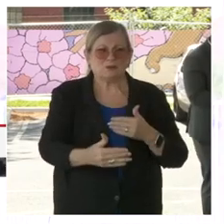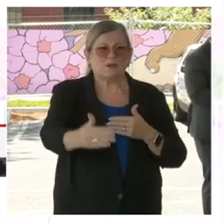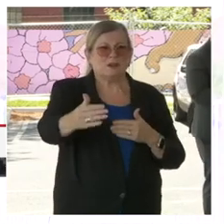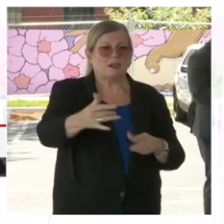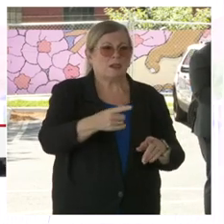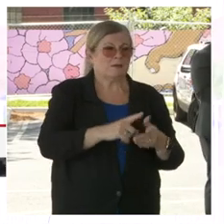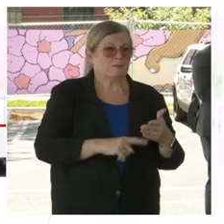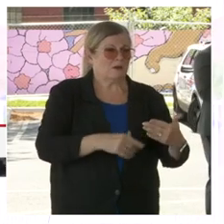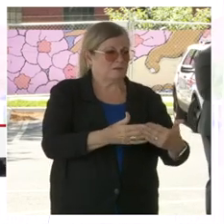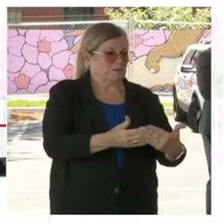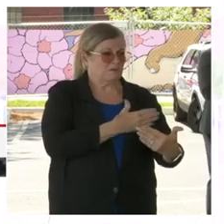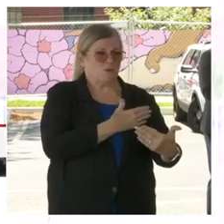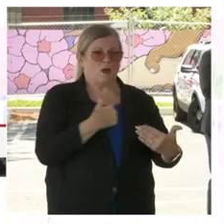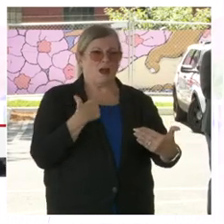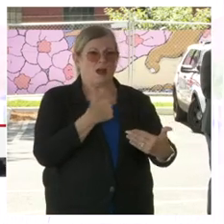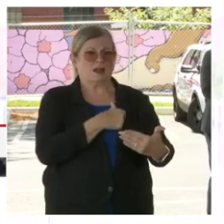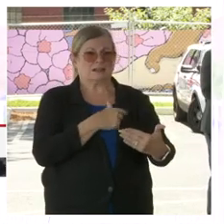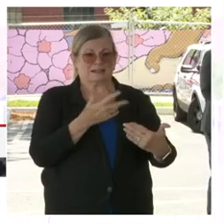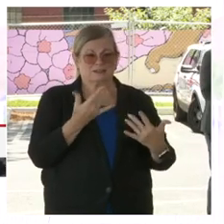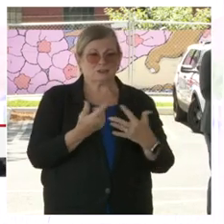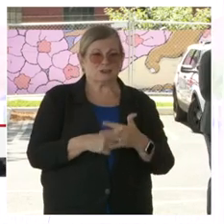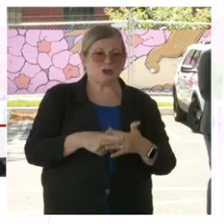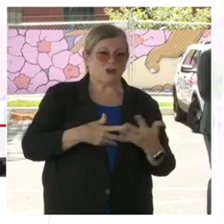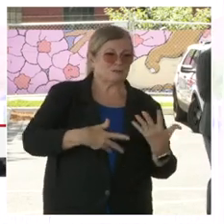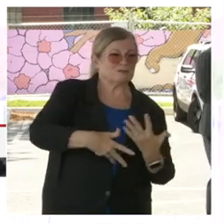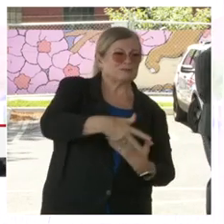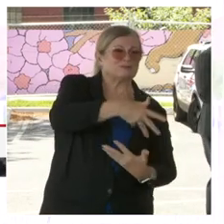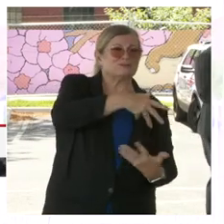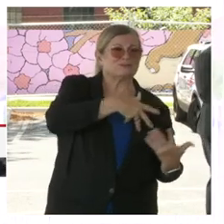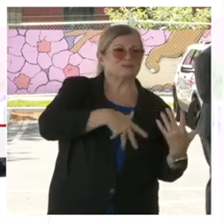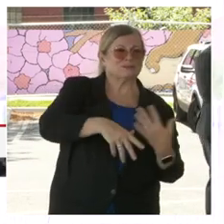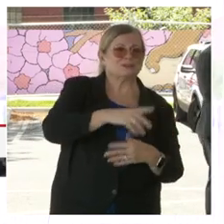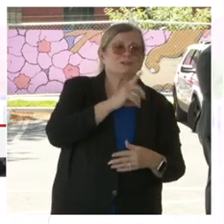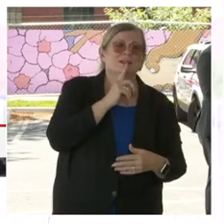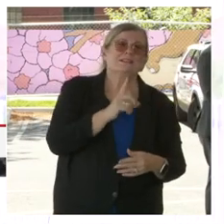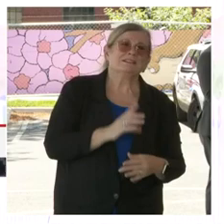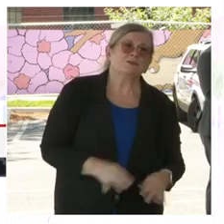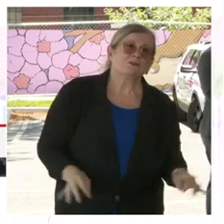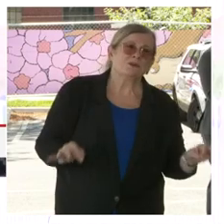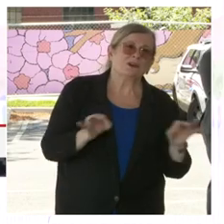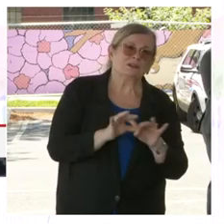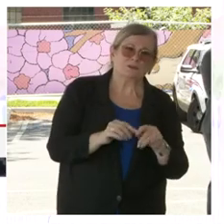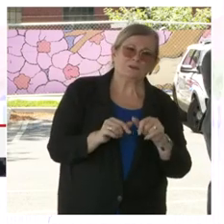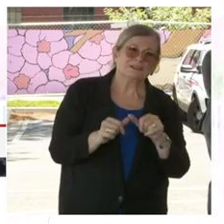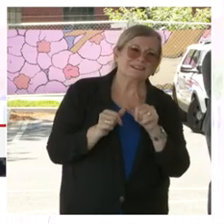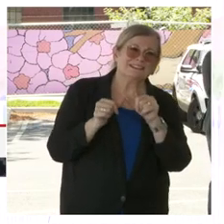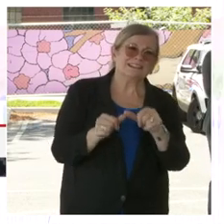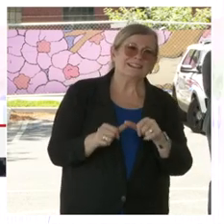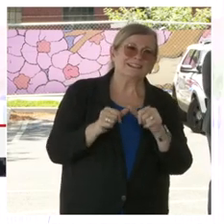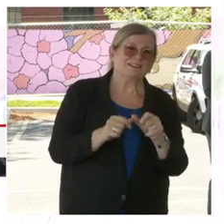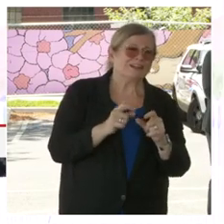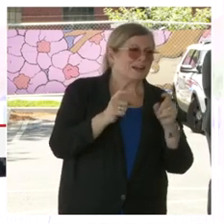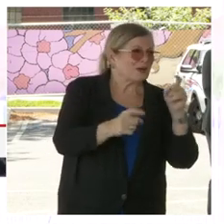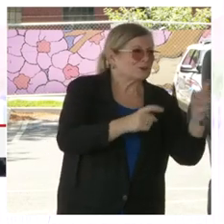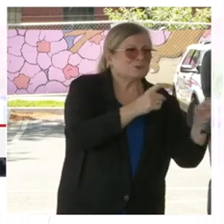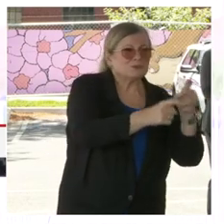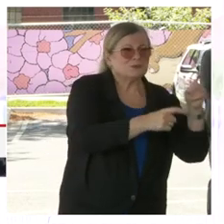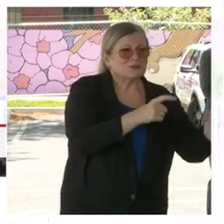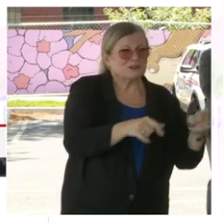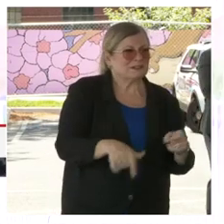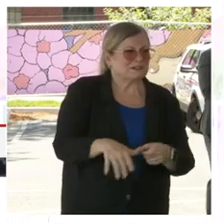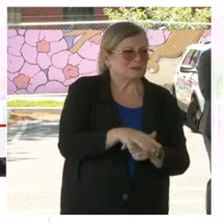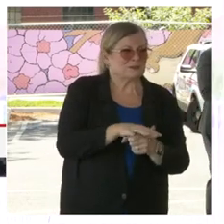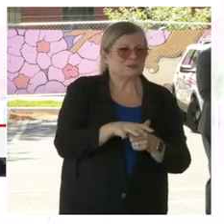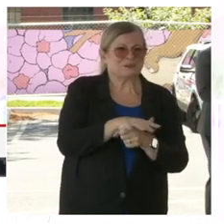work among provide us with essential ingredients to make meaningful and lasting positive contribution. Our aim with this project, the